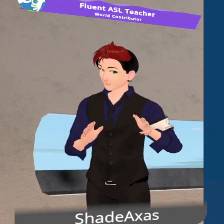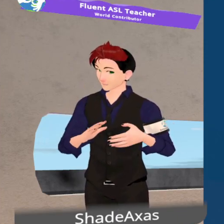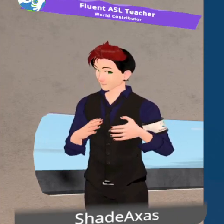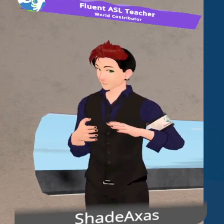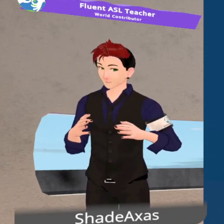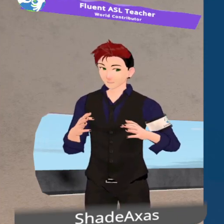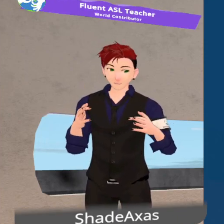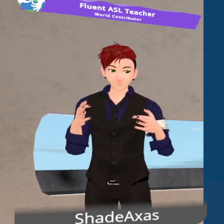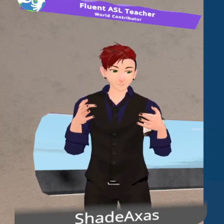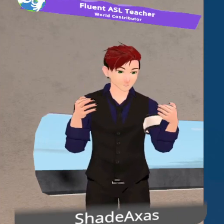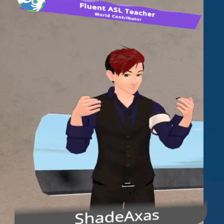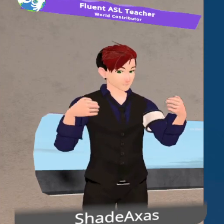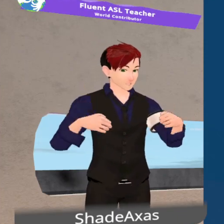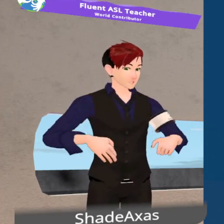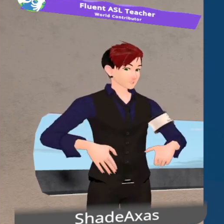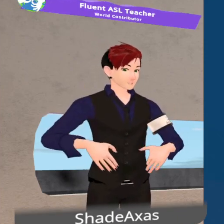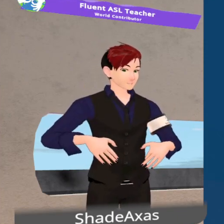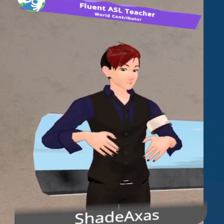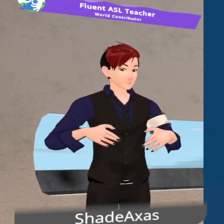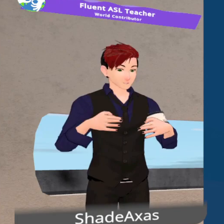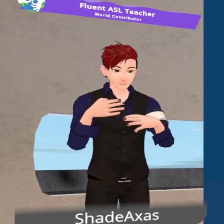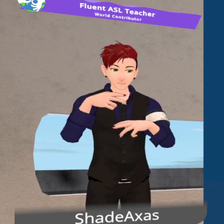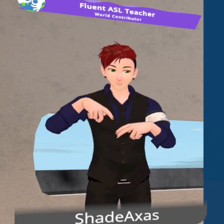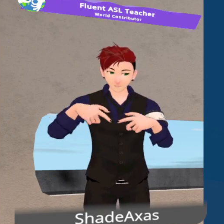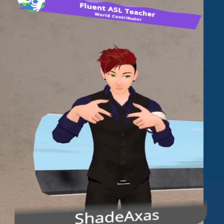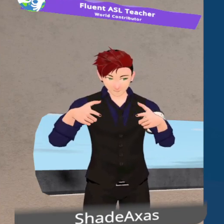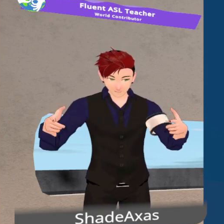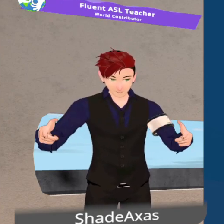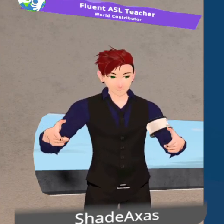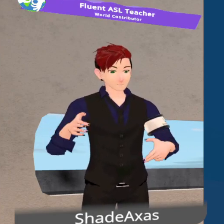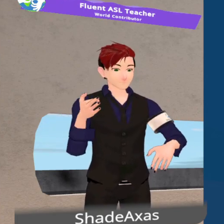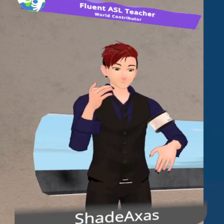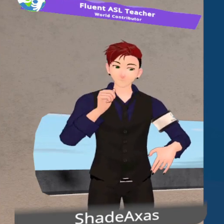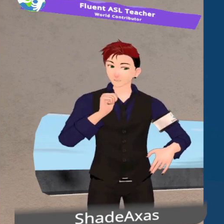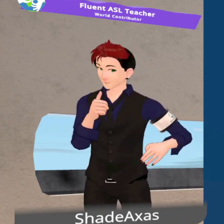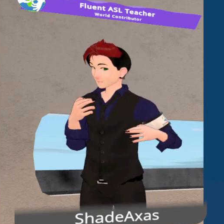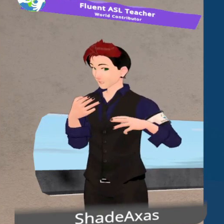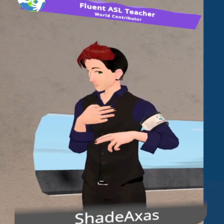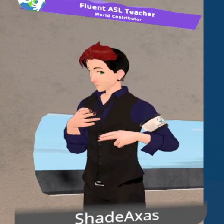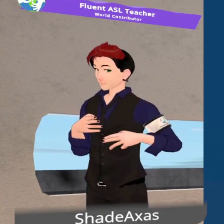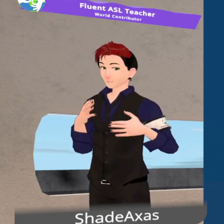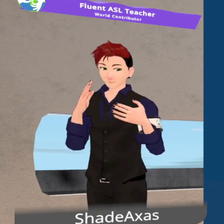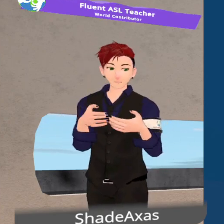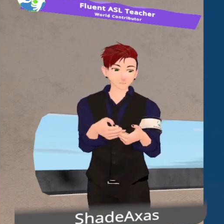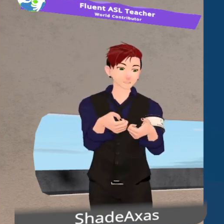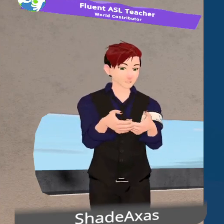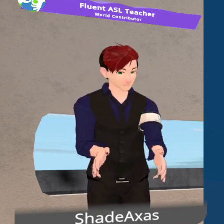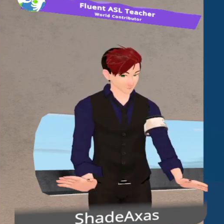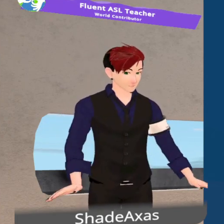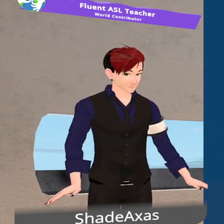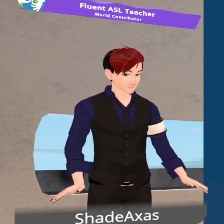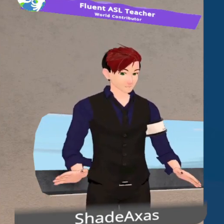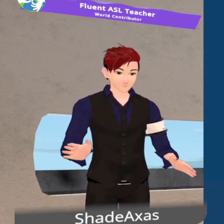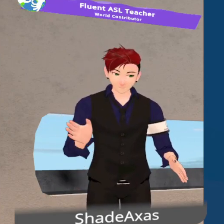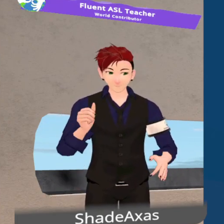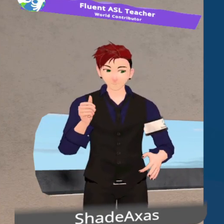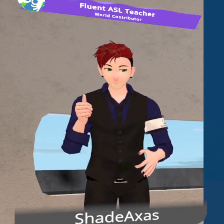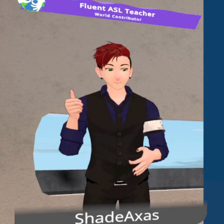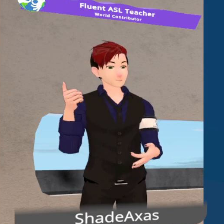with the deaf community, to sign, to use this language. If you're not using it, you're going to lose